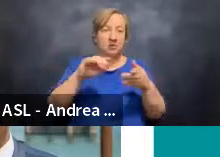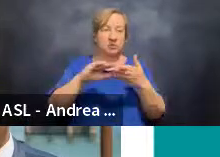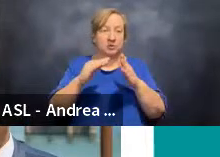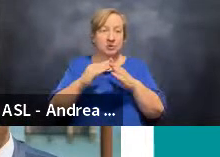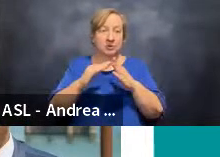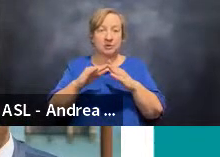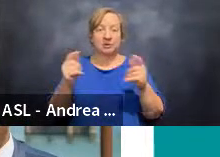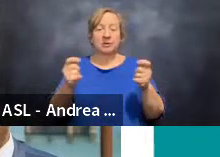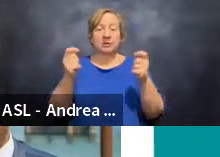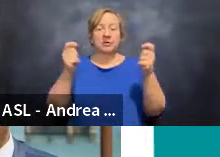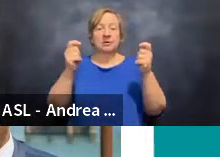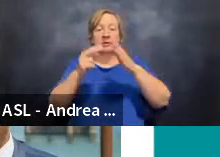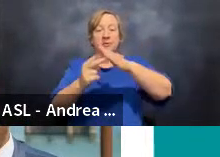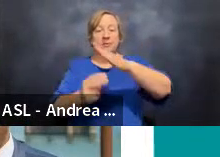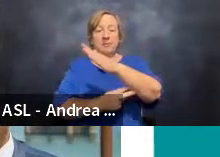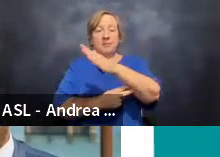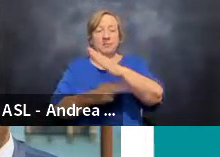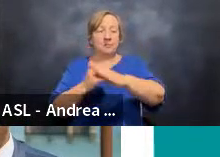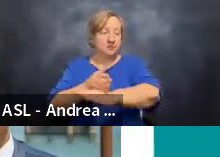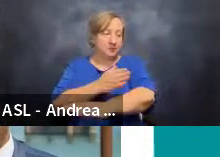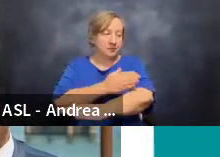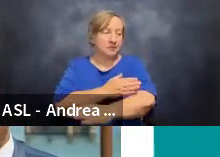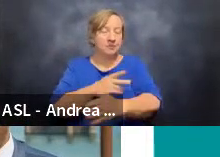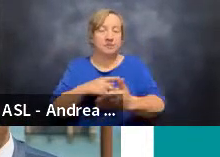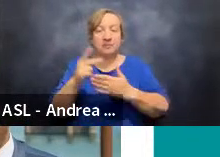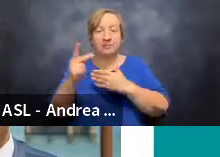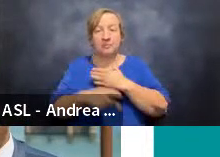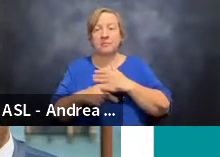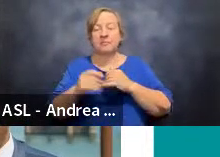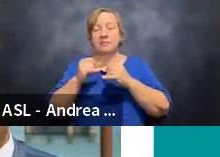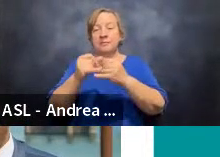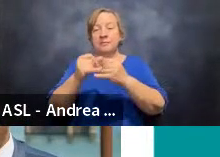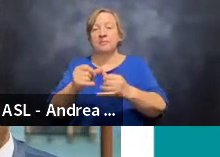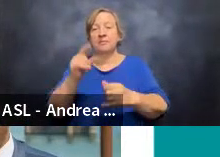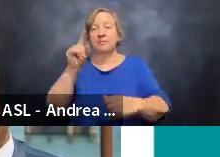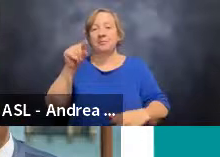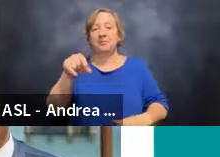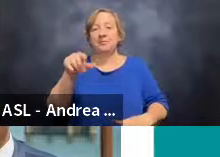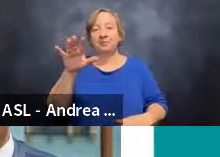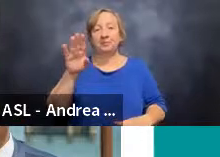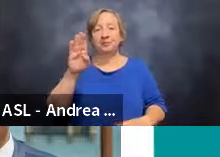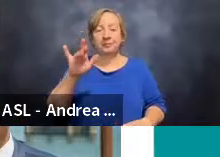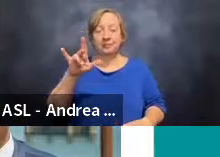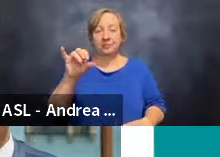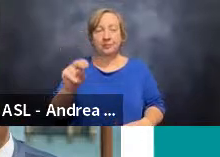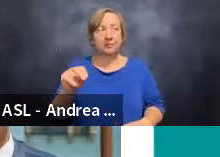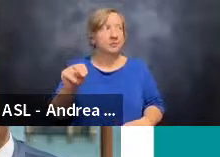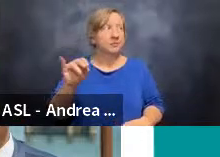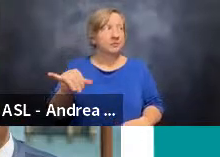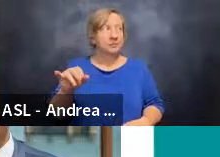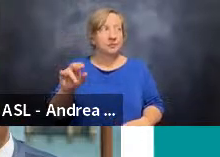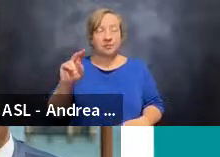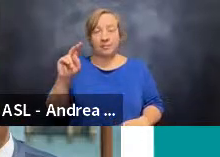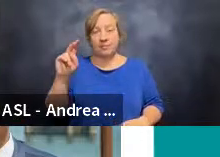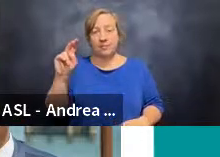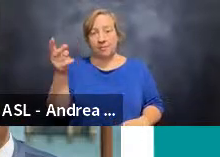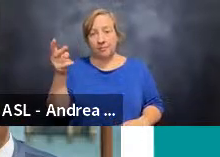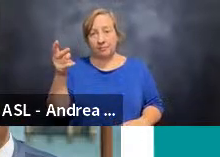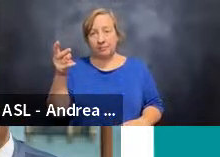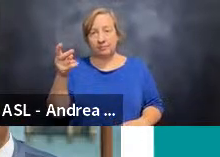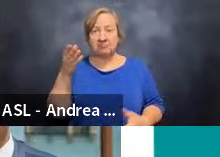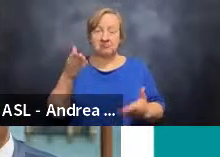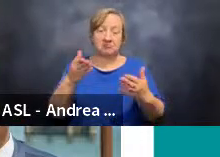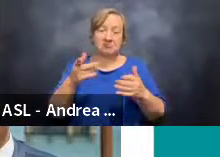Improvement Program Grant Award. Once again, $1.5 billion. That is the second, that may